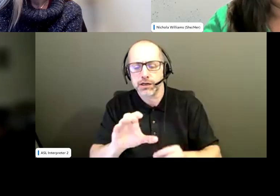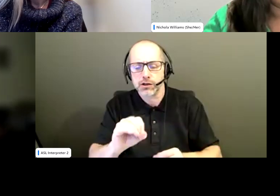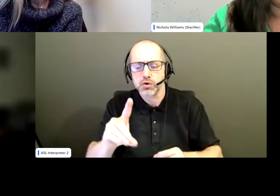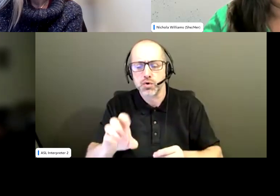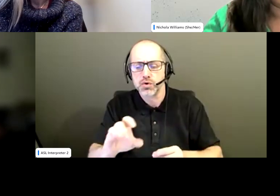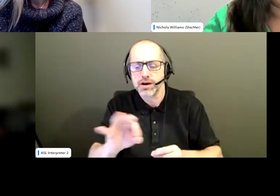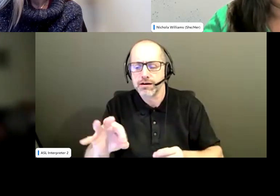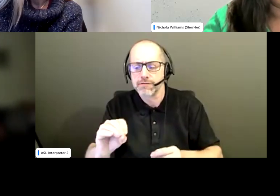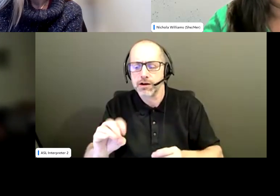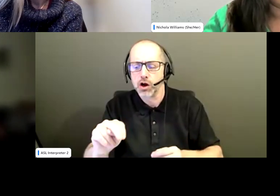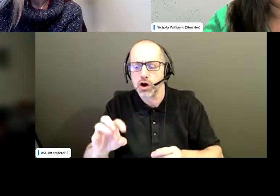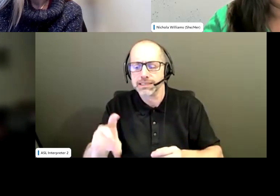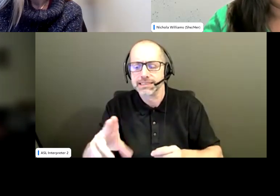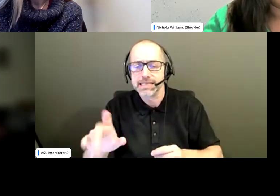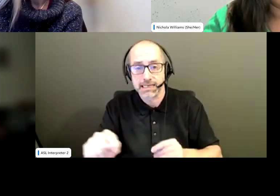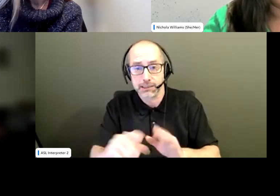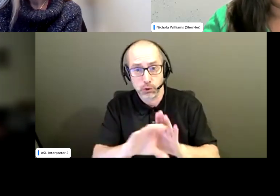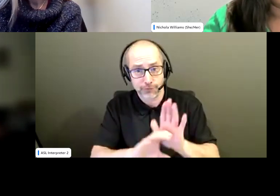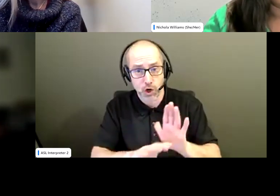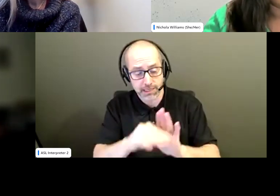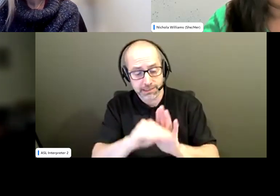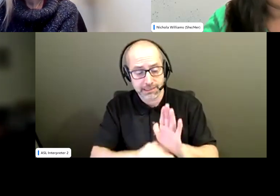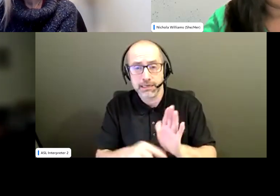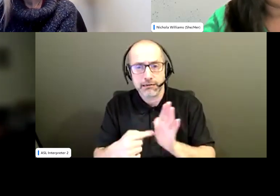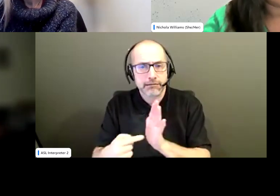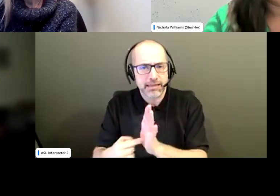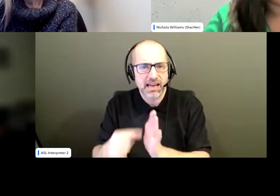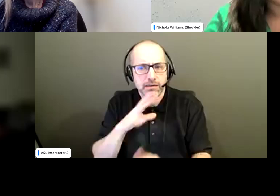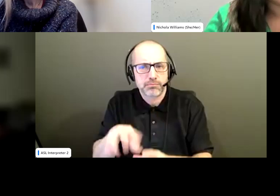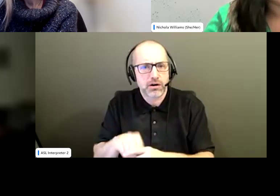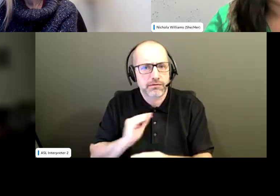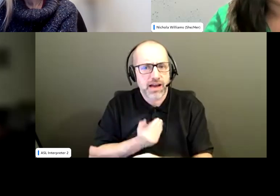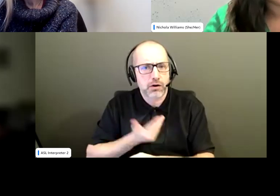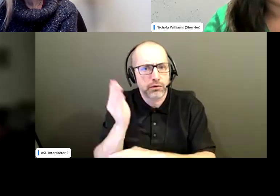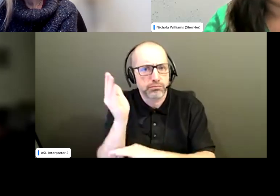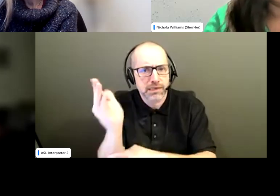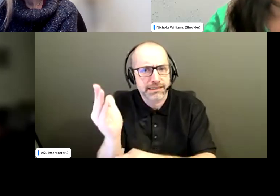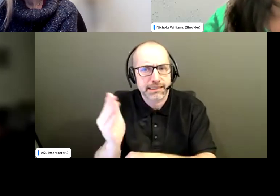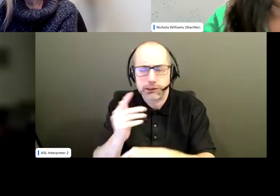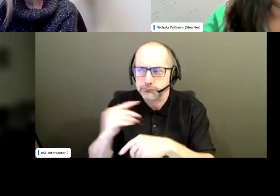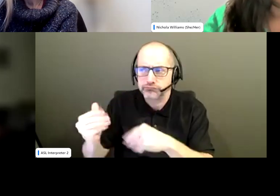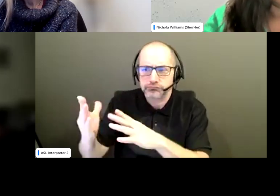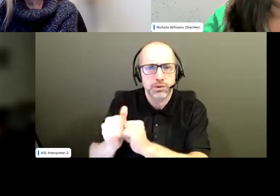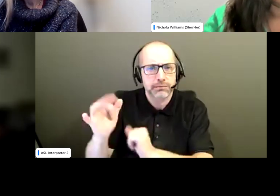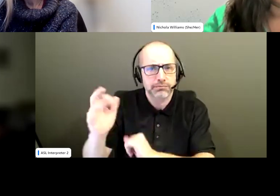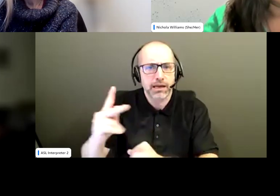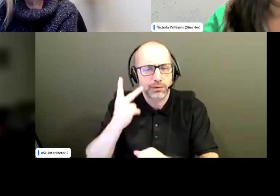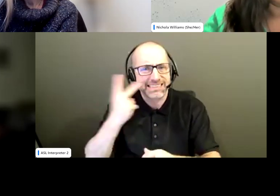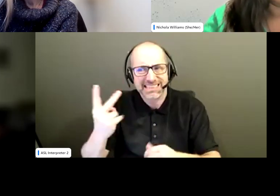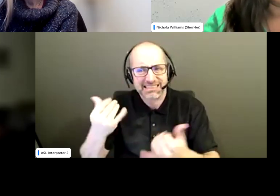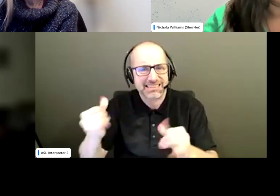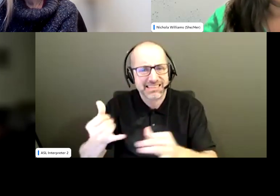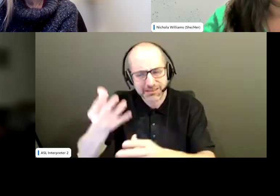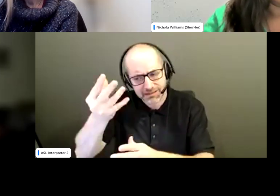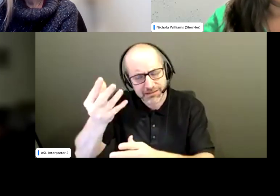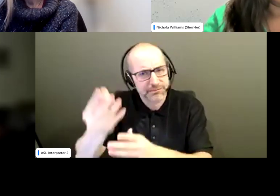general, I think it was also part of the presentation where we saw that there's actually a lot of still gaps and